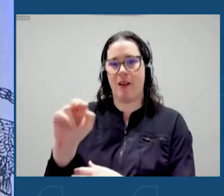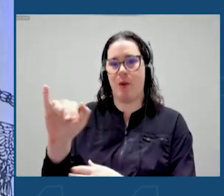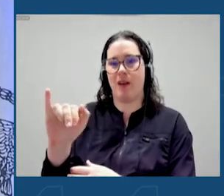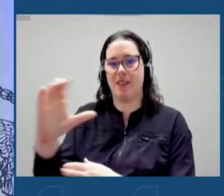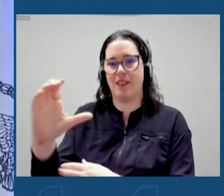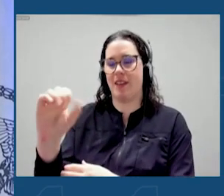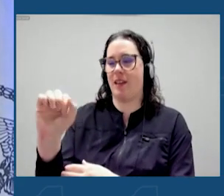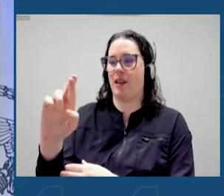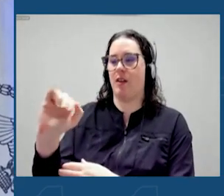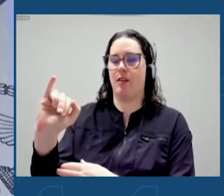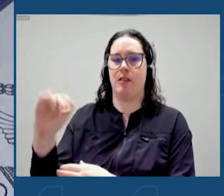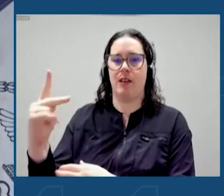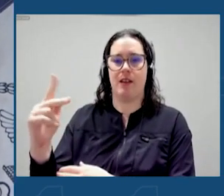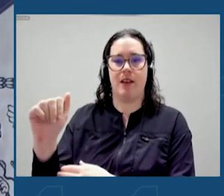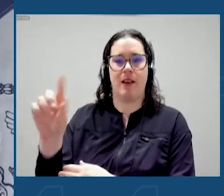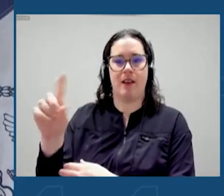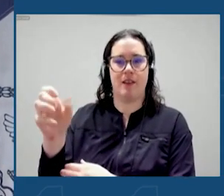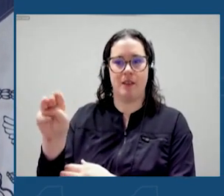Adams.